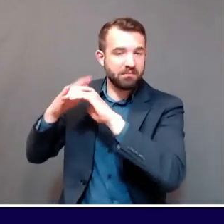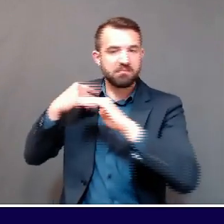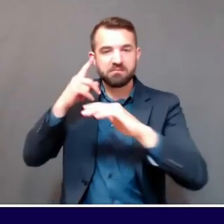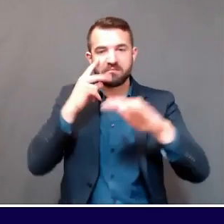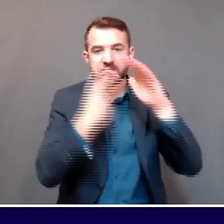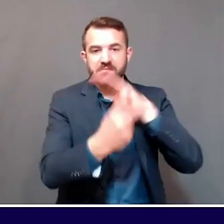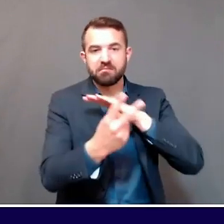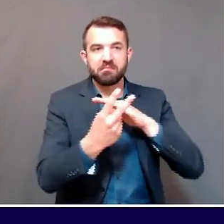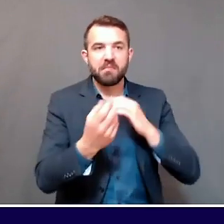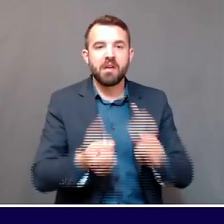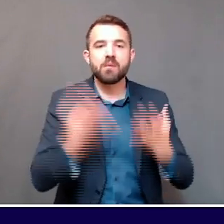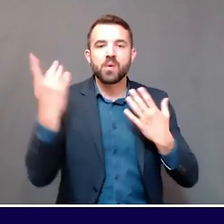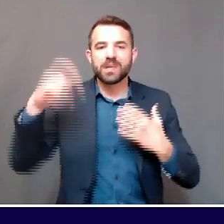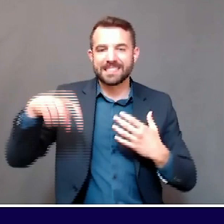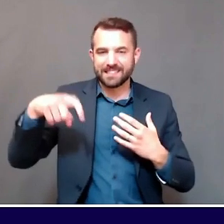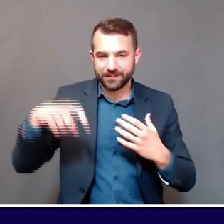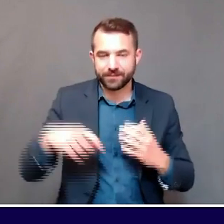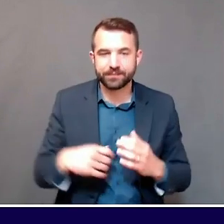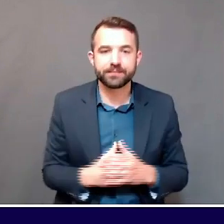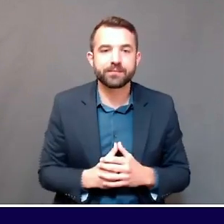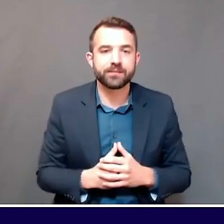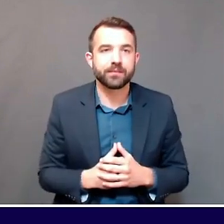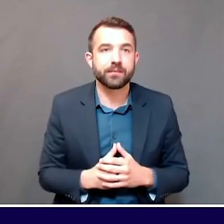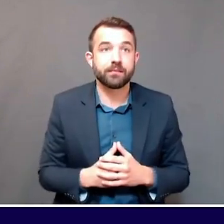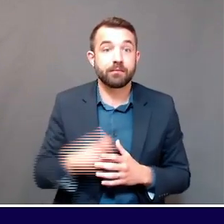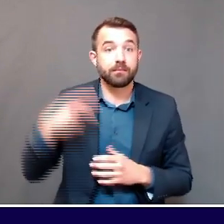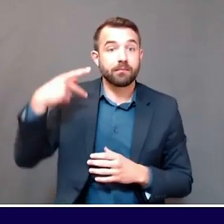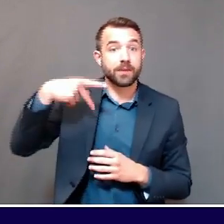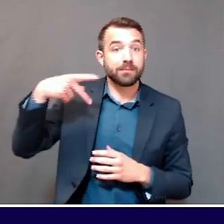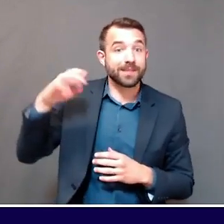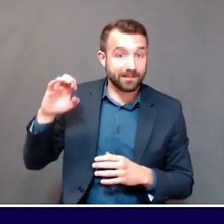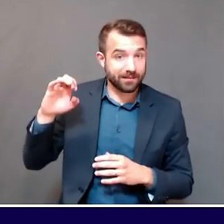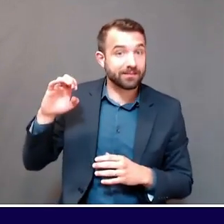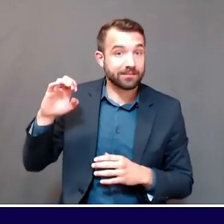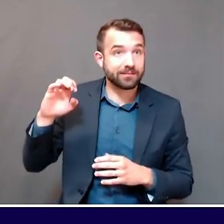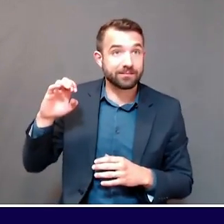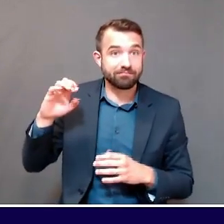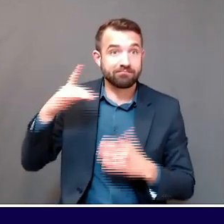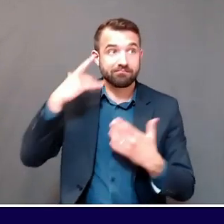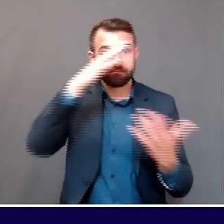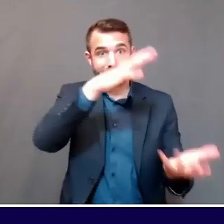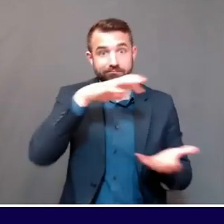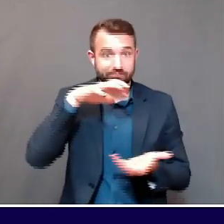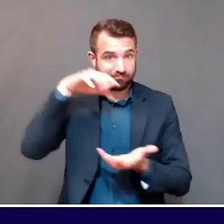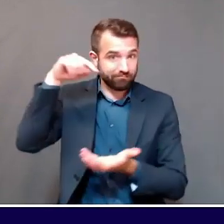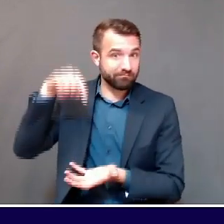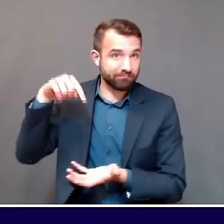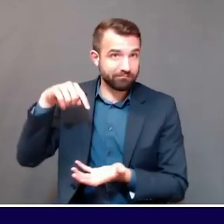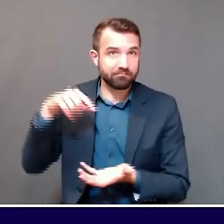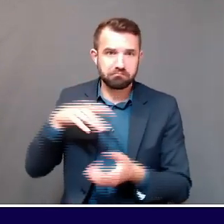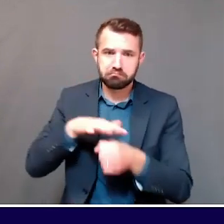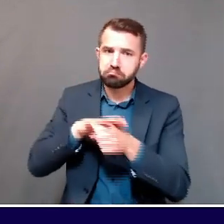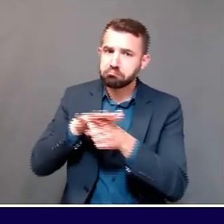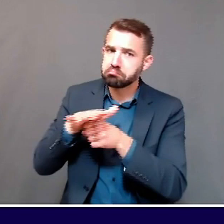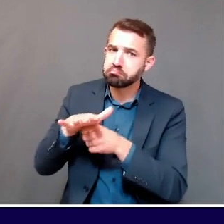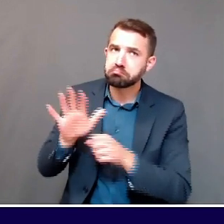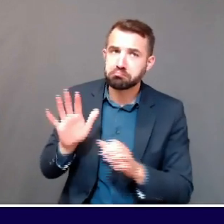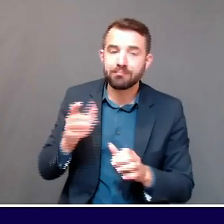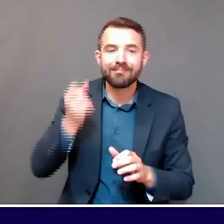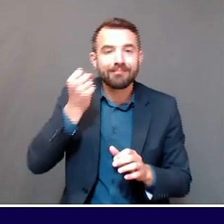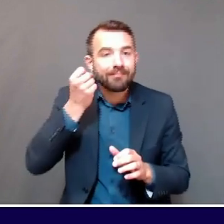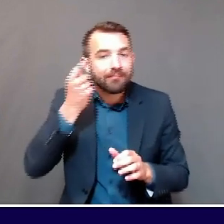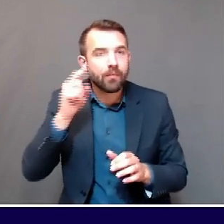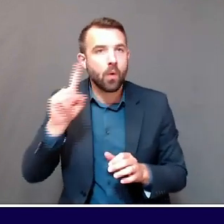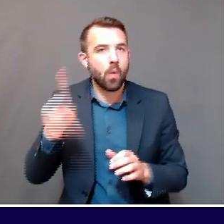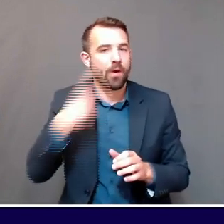the stocks of PPE across the state remain healthy, but that's healthy insofar as COVID-19 is